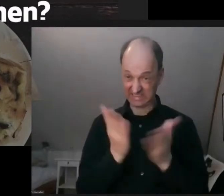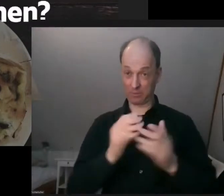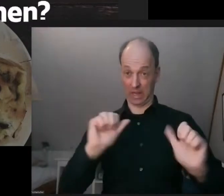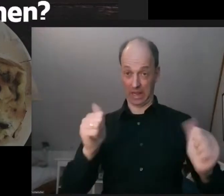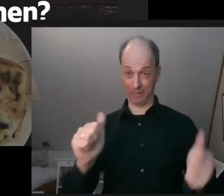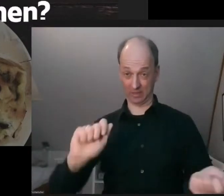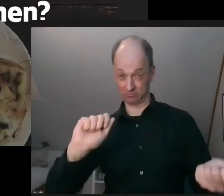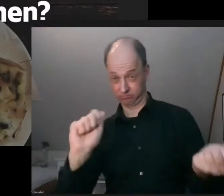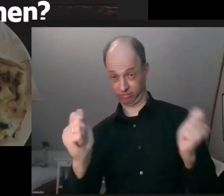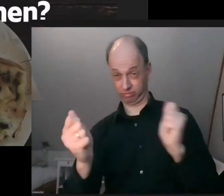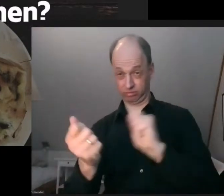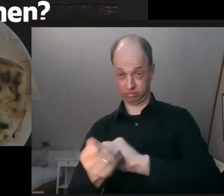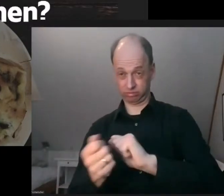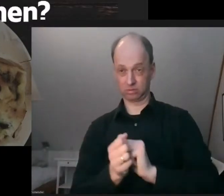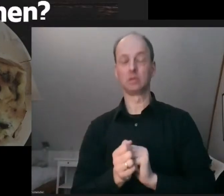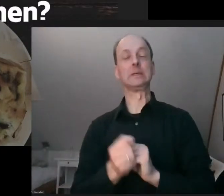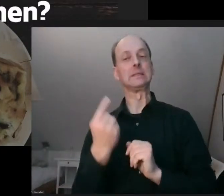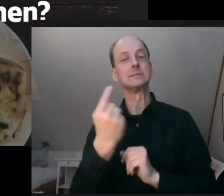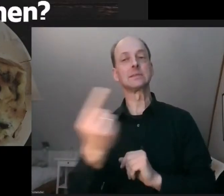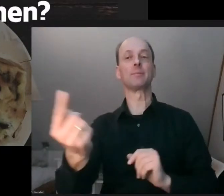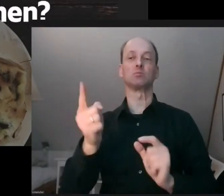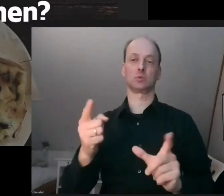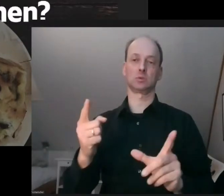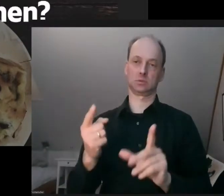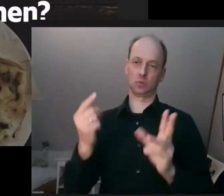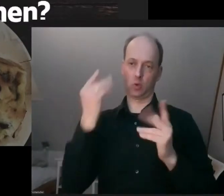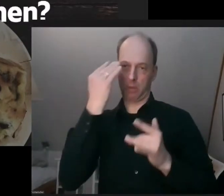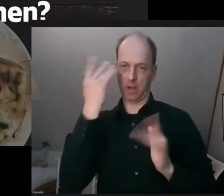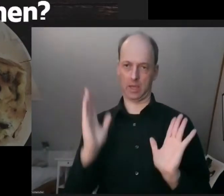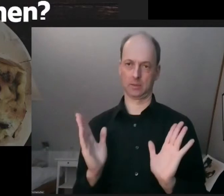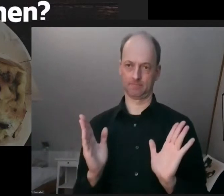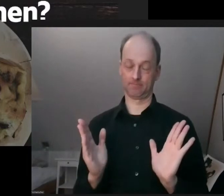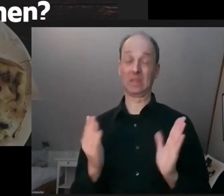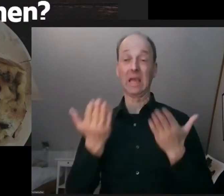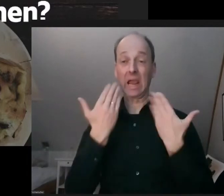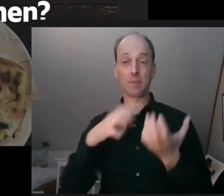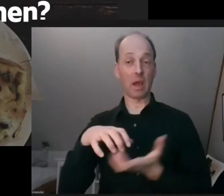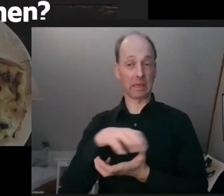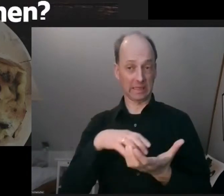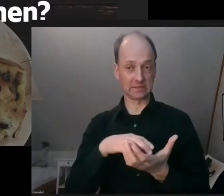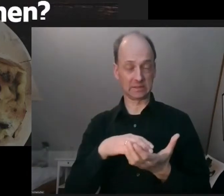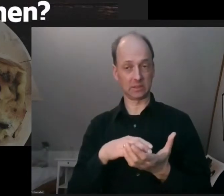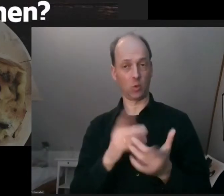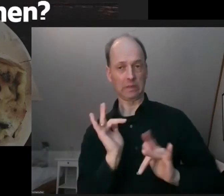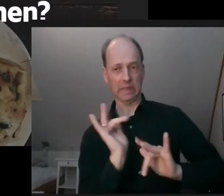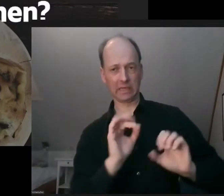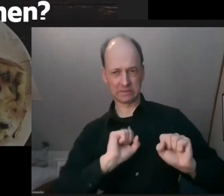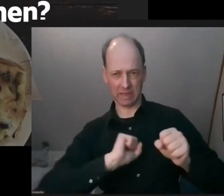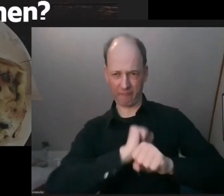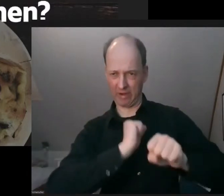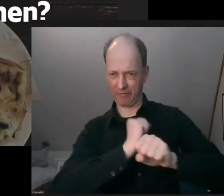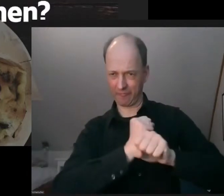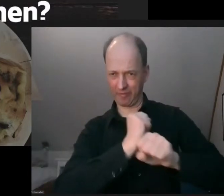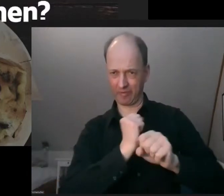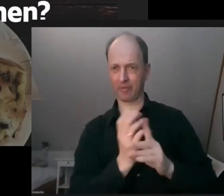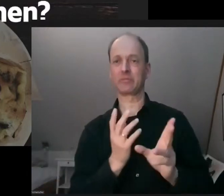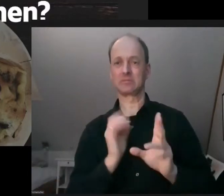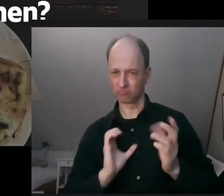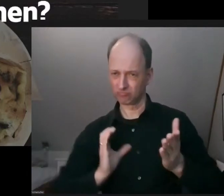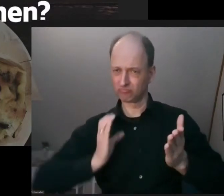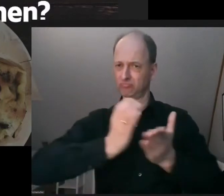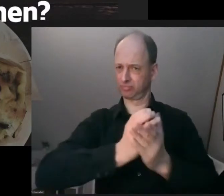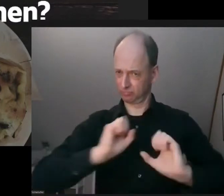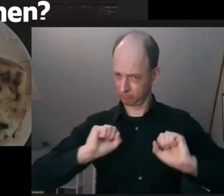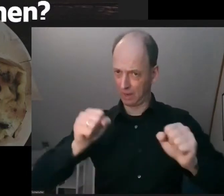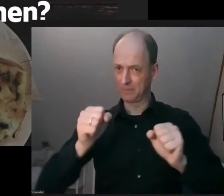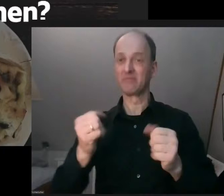for acting here. But if you're talking about personal things, about things which concern your personal life, everybody